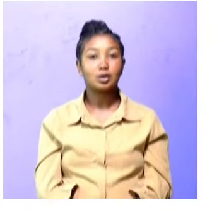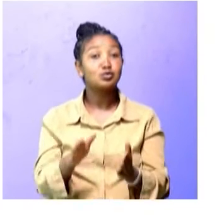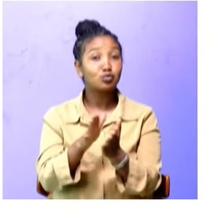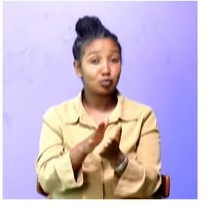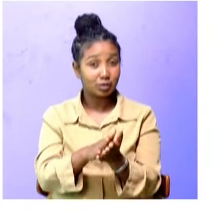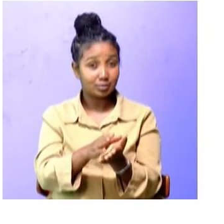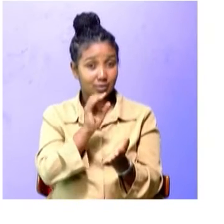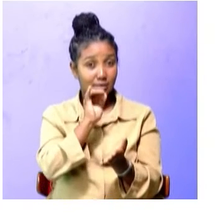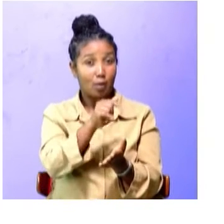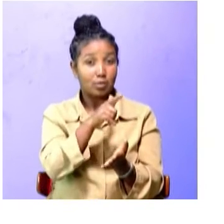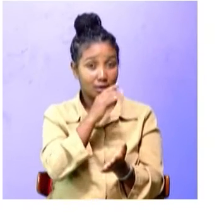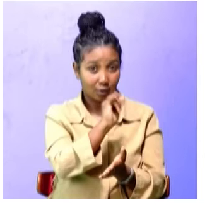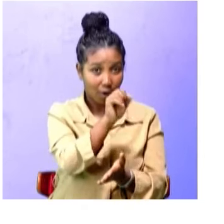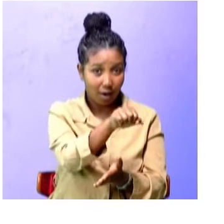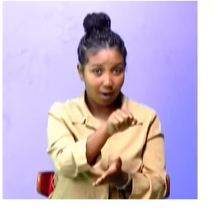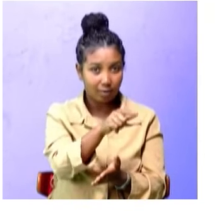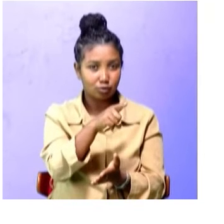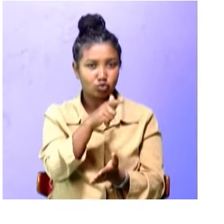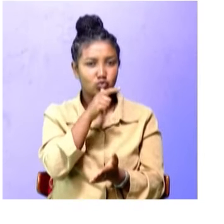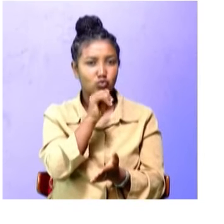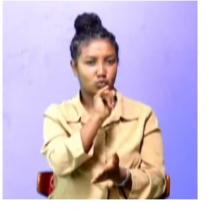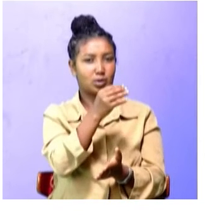school feeding